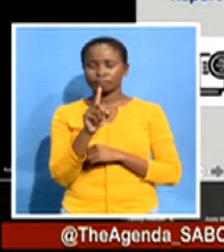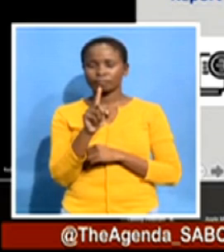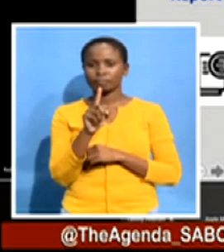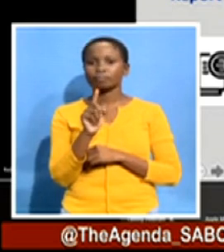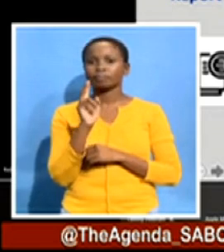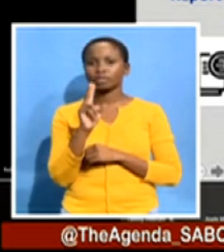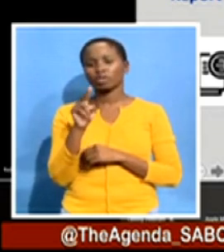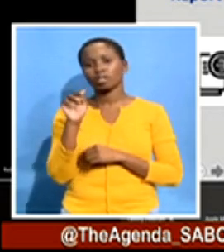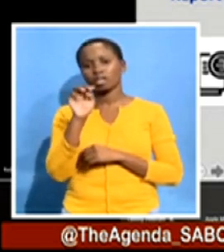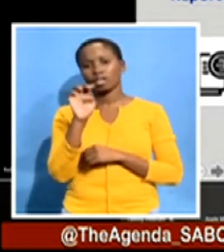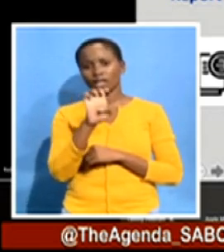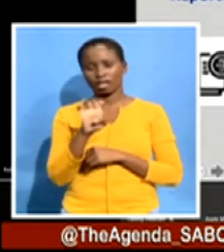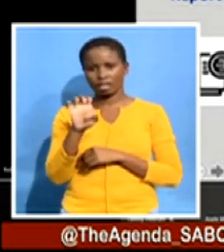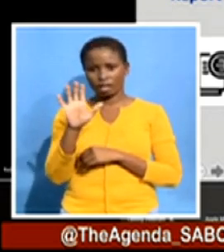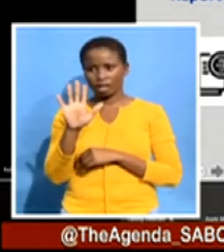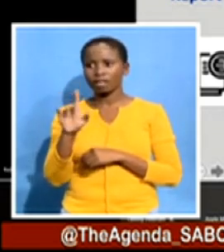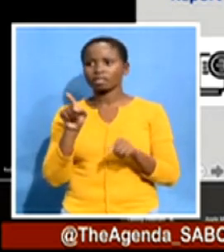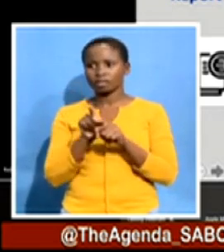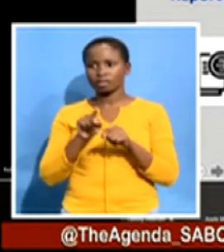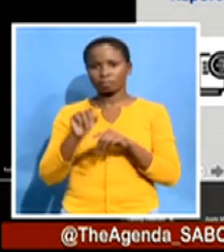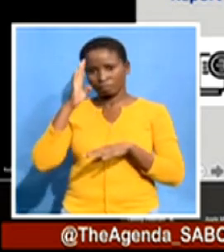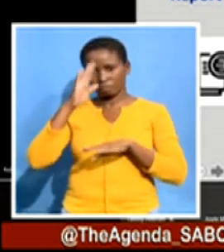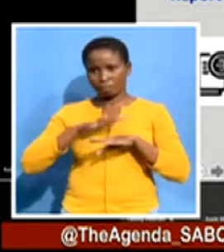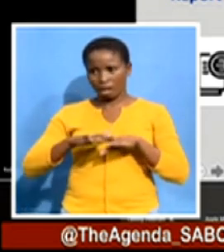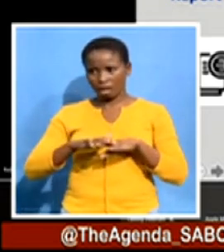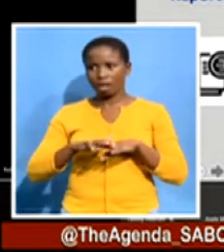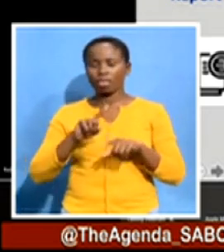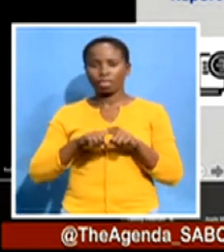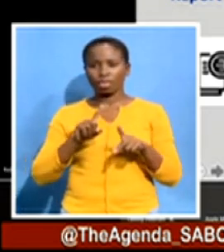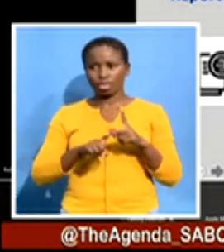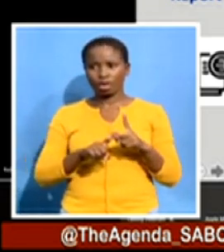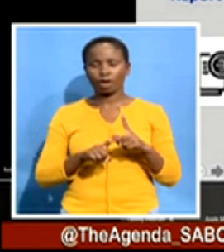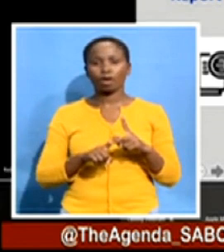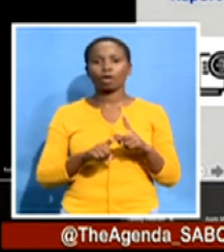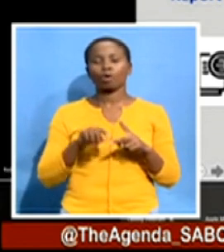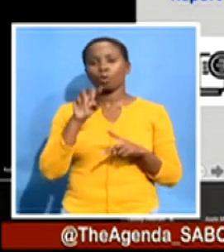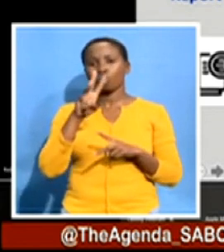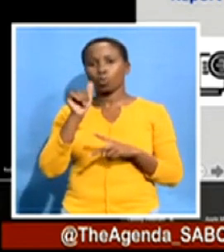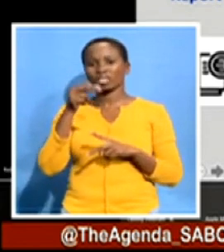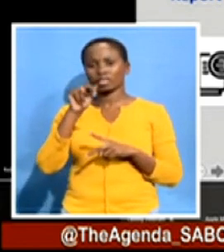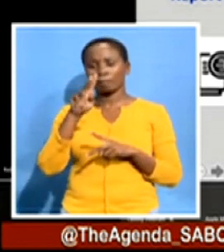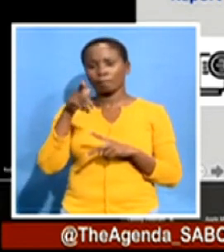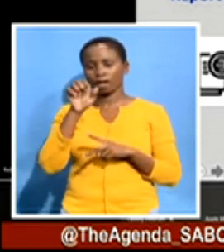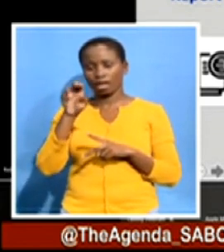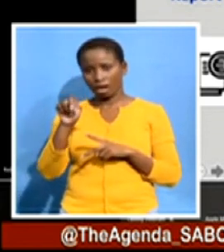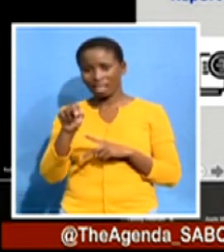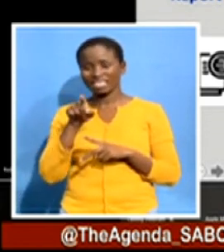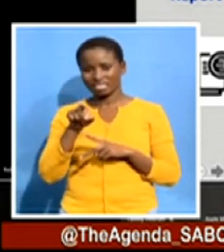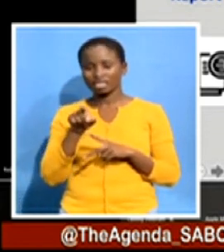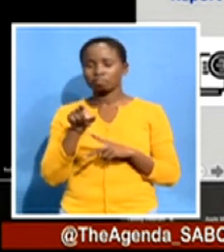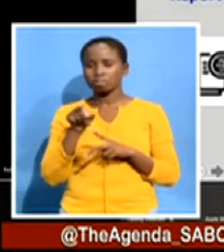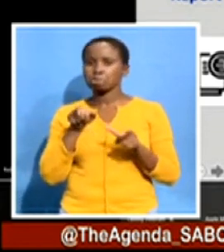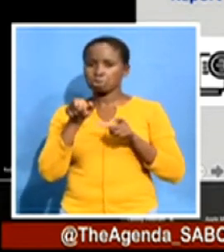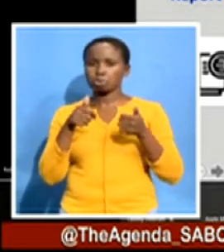Tygerberg, and even Southern Western, there is generally good control. Quite interestingly, in the